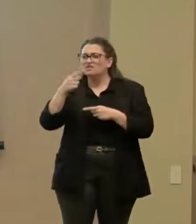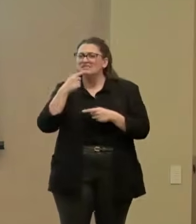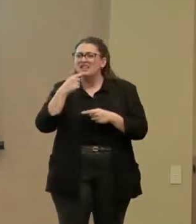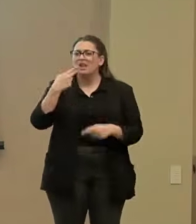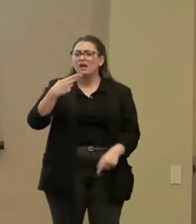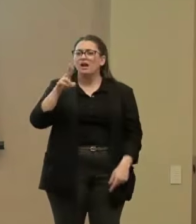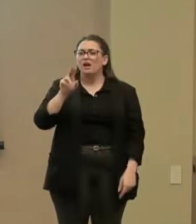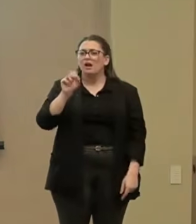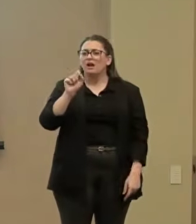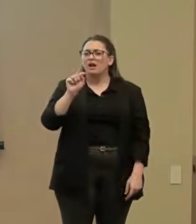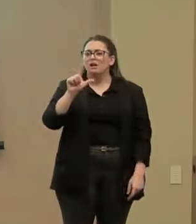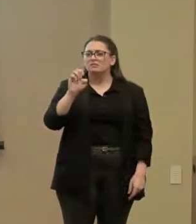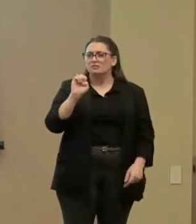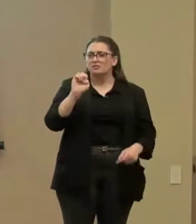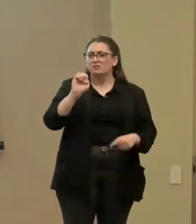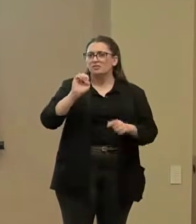Yes.